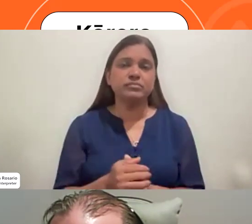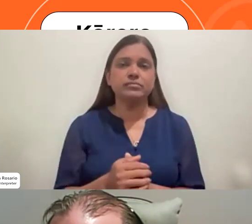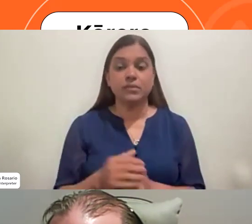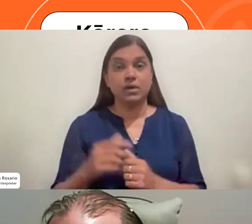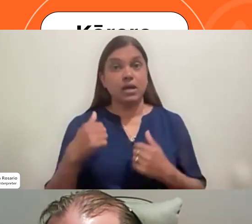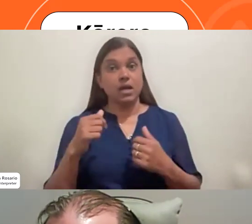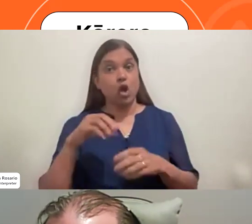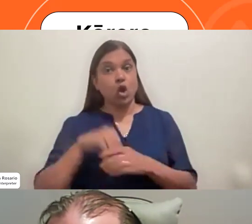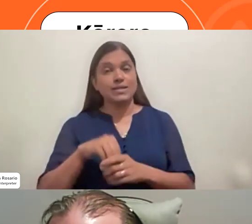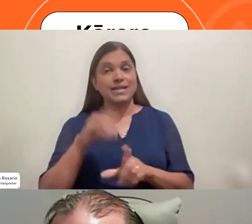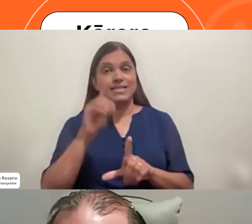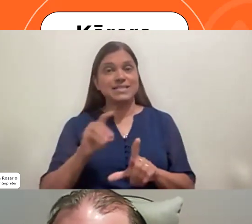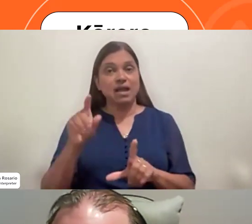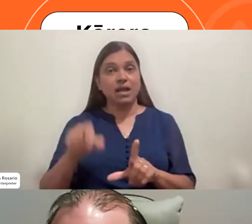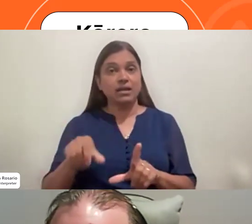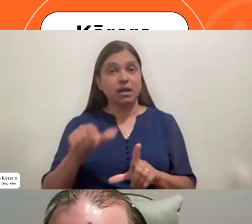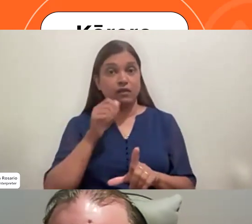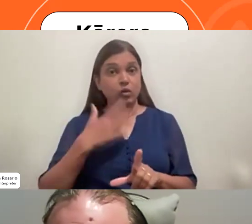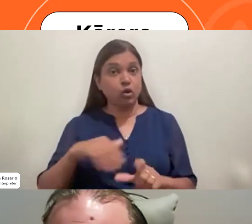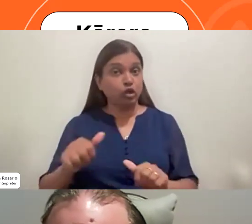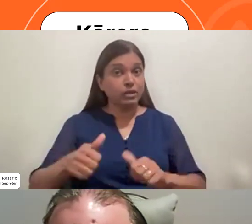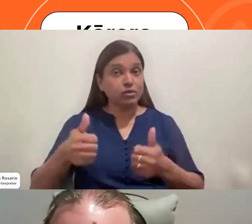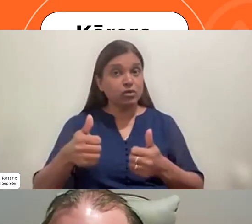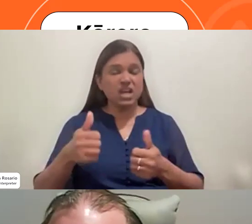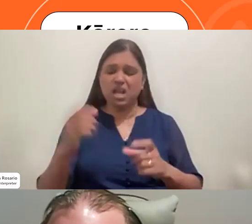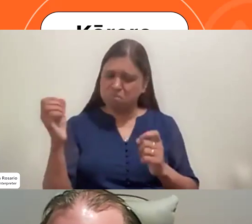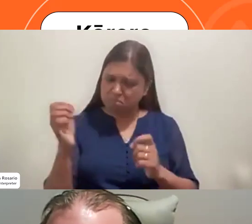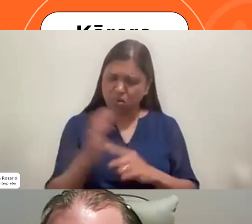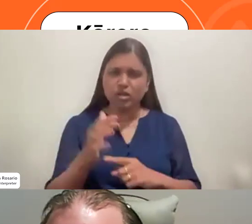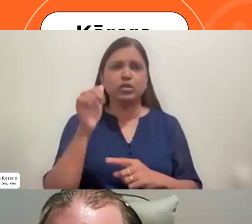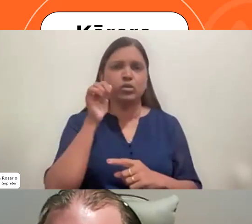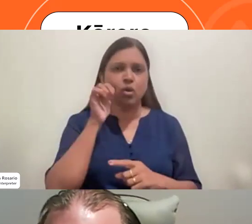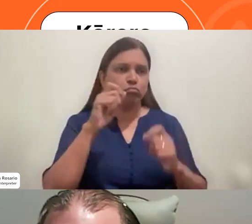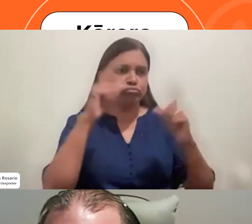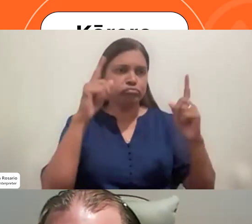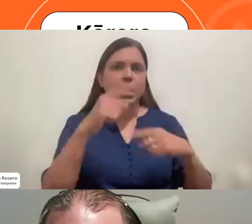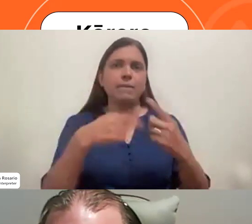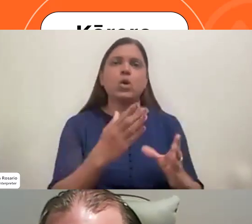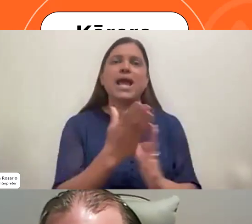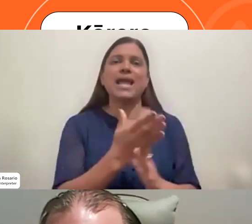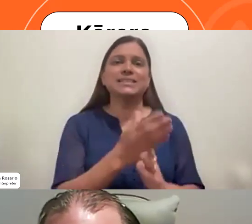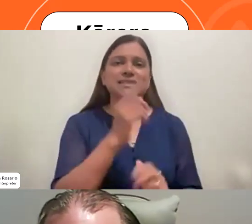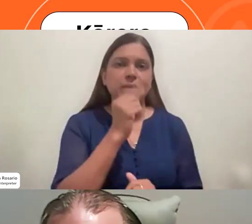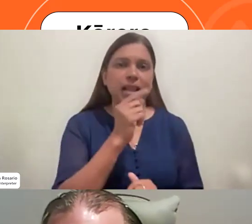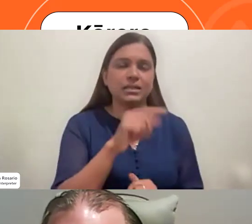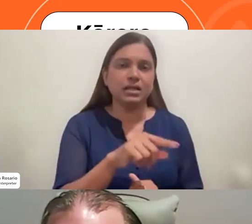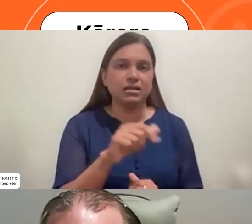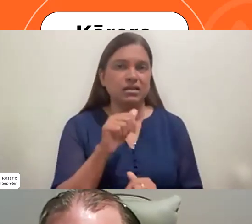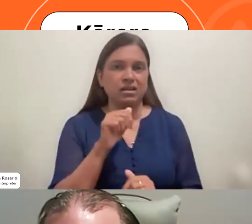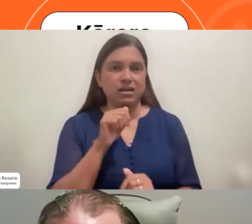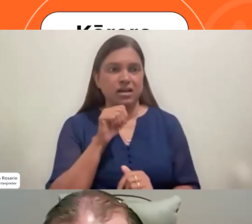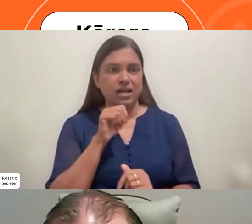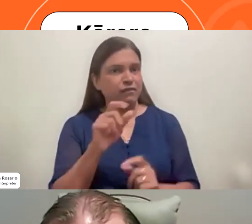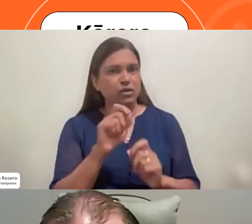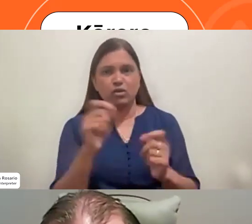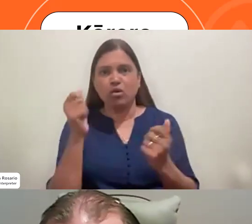designer, it's essential to know about accessibility, because increasing your knowledge and skills in accessibility improves the quality